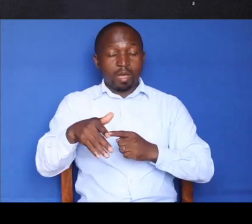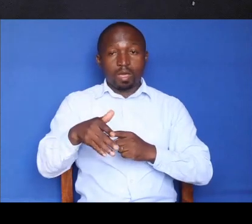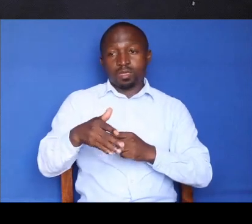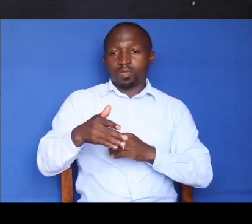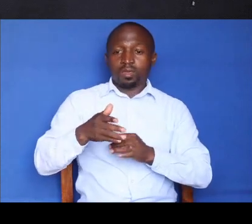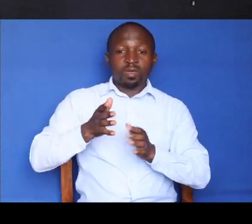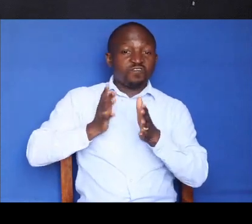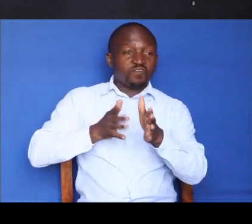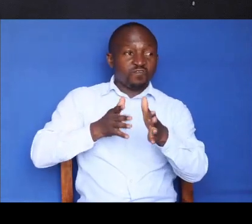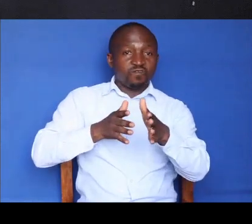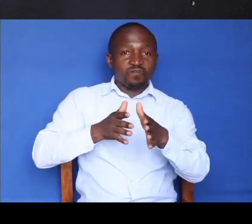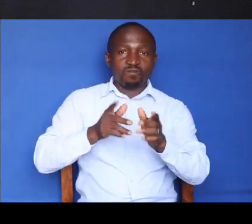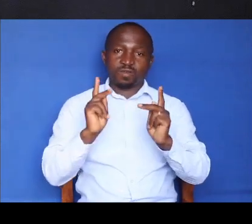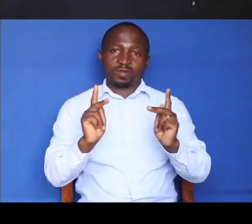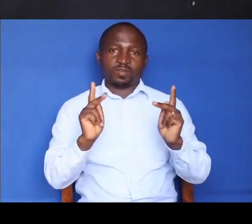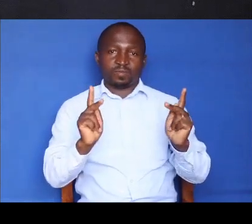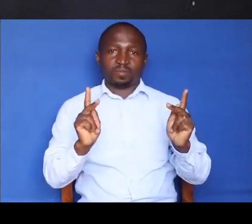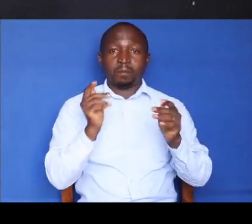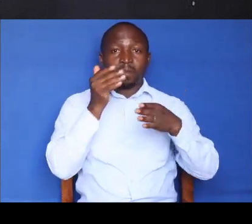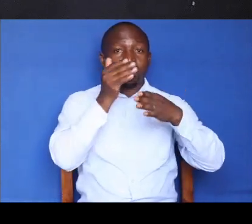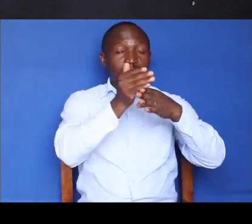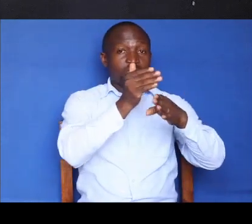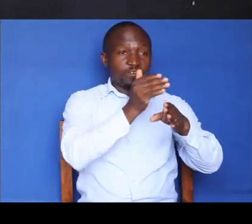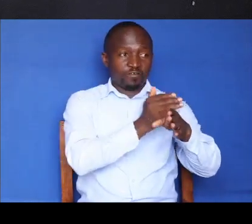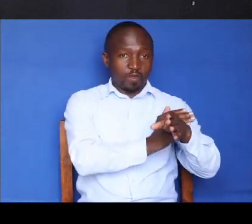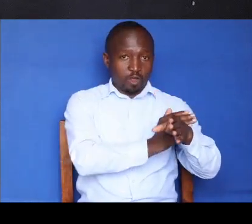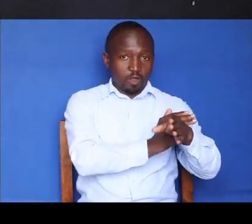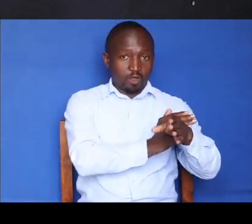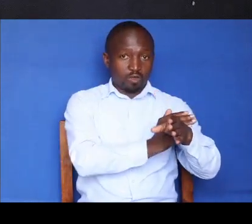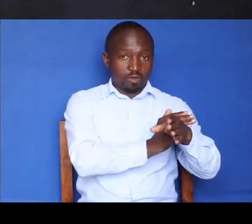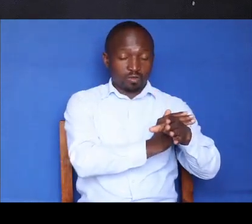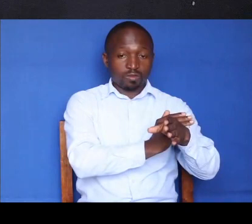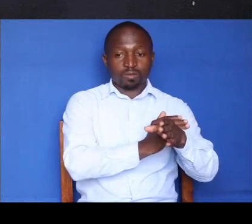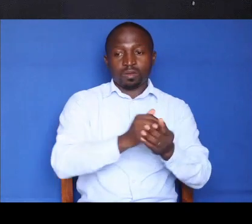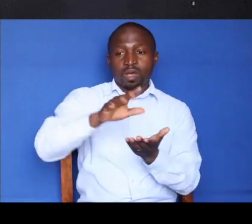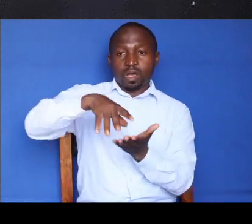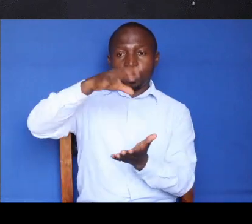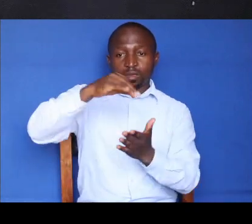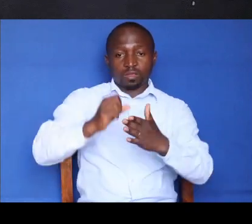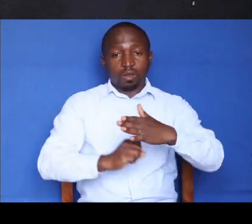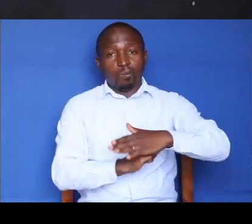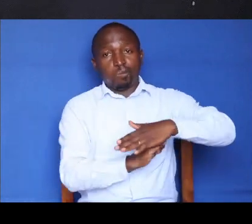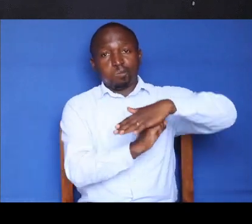is before land uplift by tectonic activities.